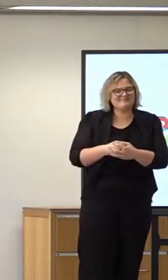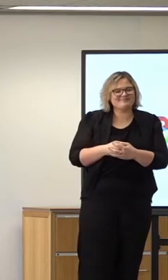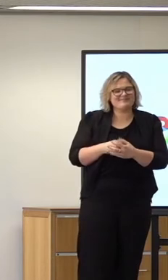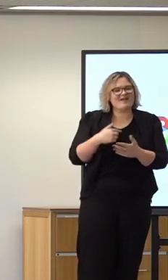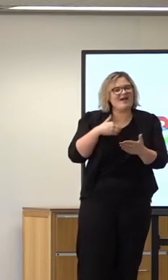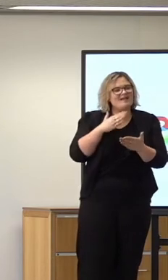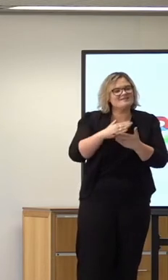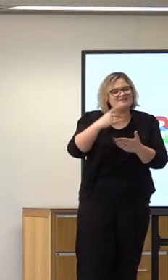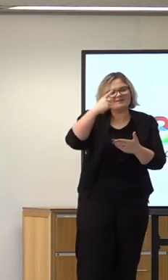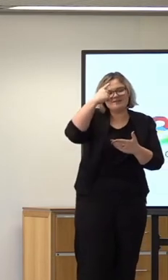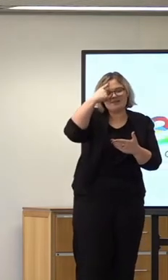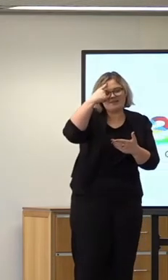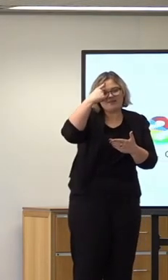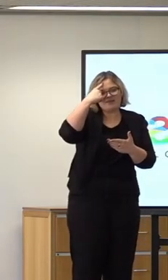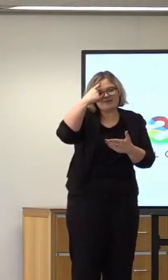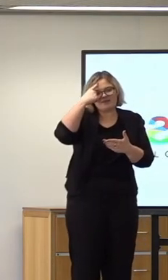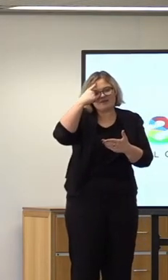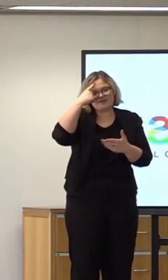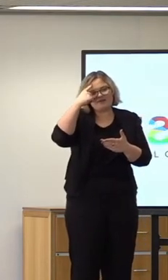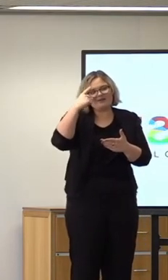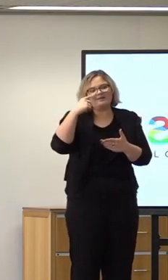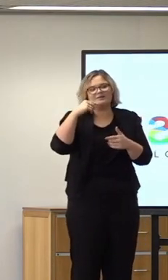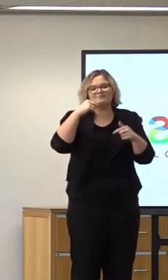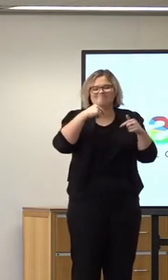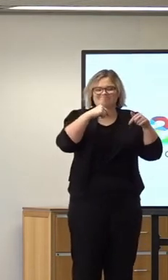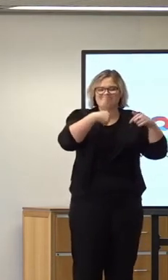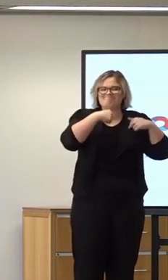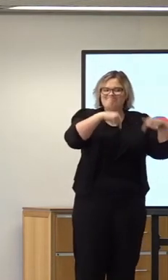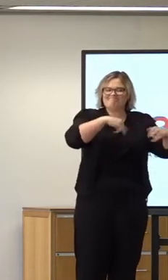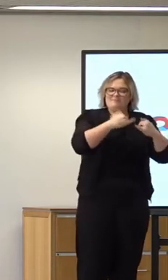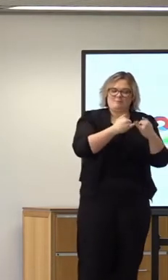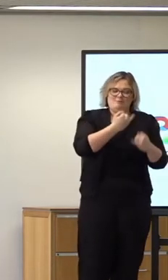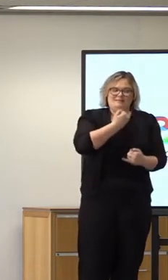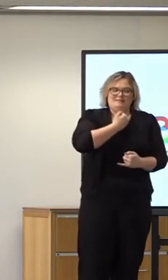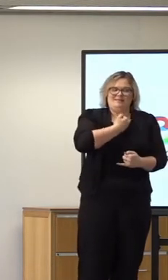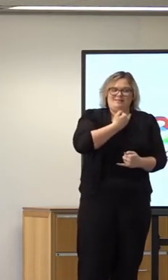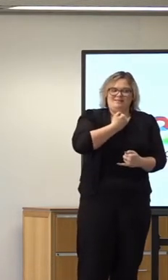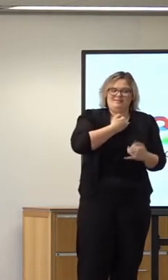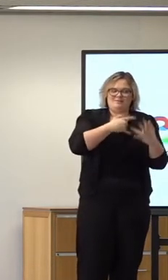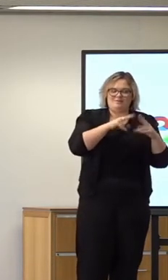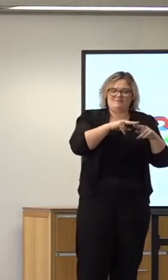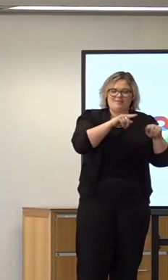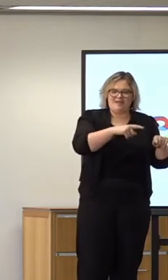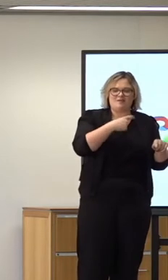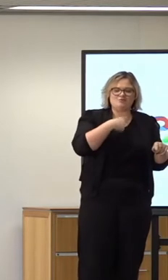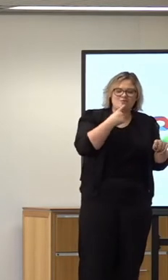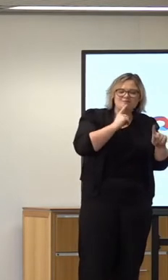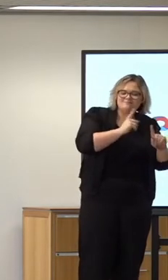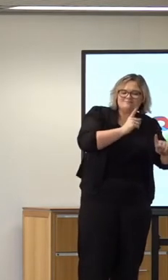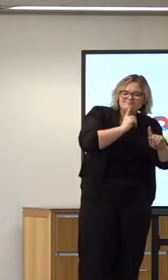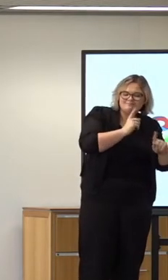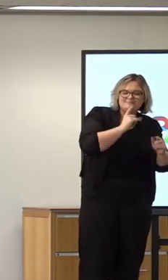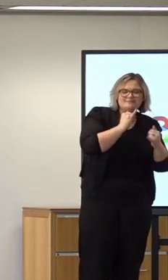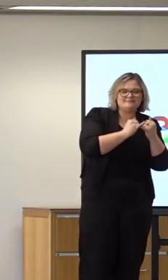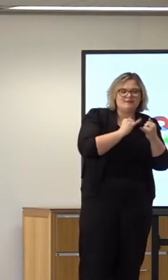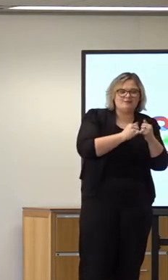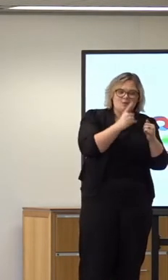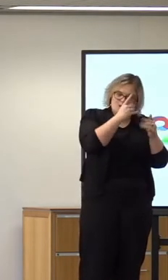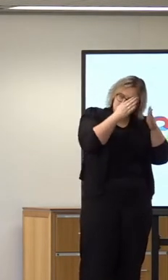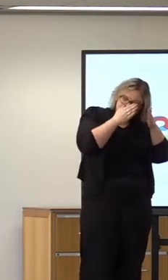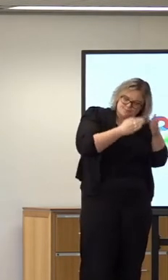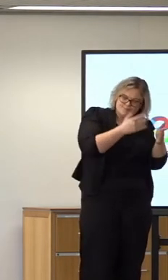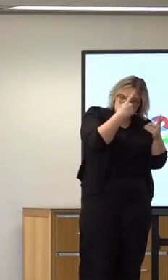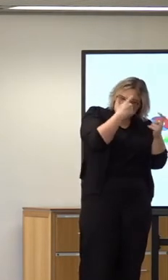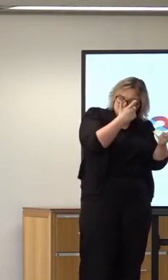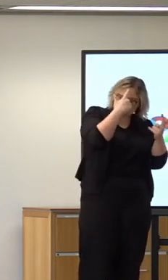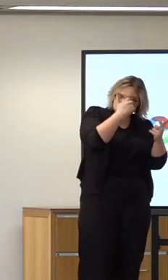I definitely think AGWA has been very guilty of that, and that sort of reiterating that kind of very singular idea of what art